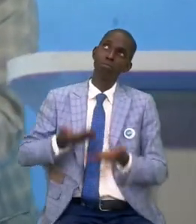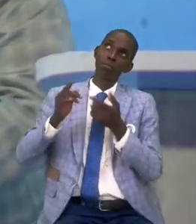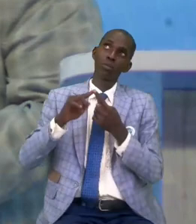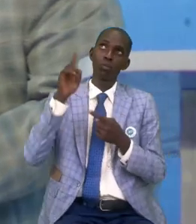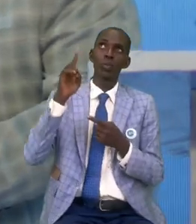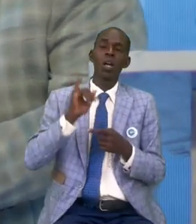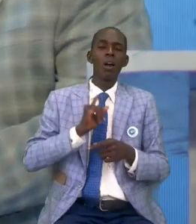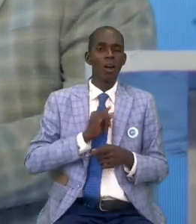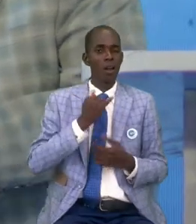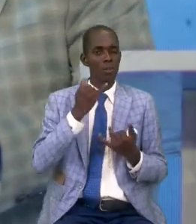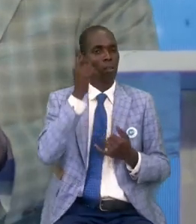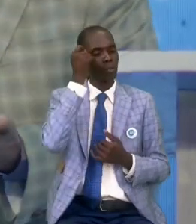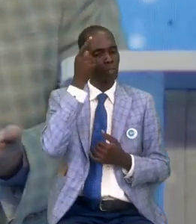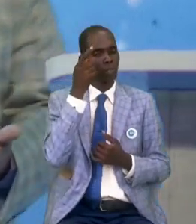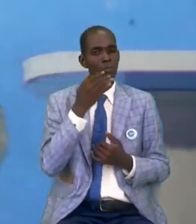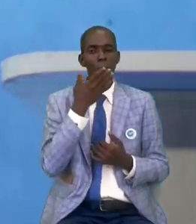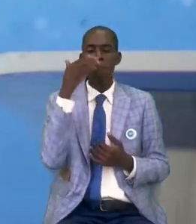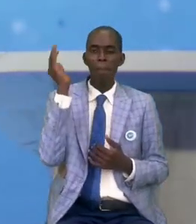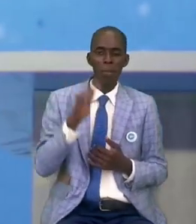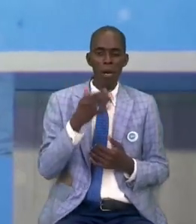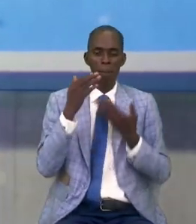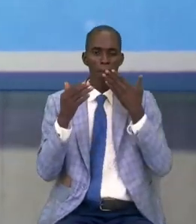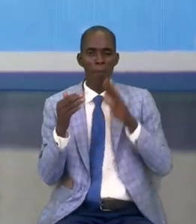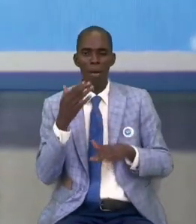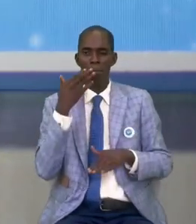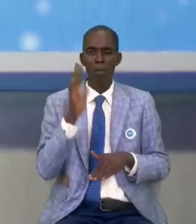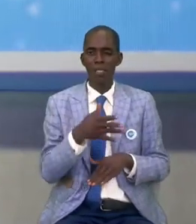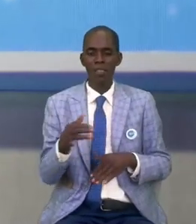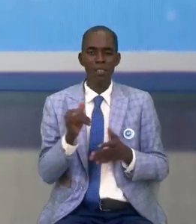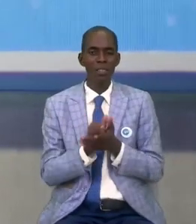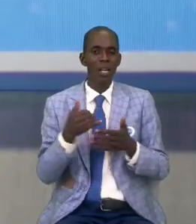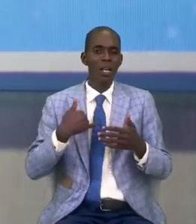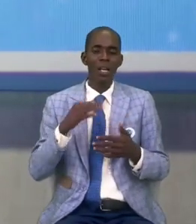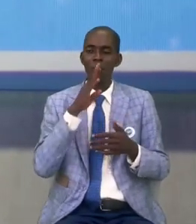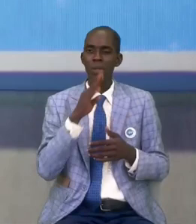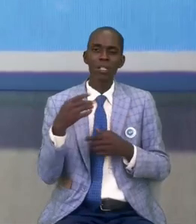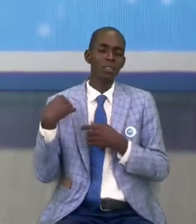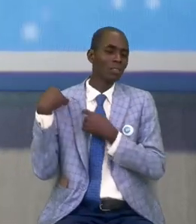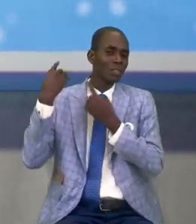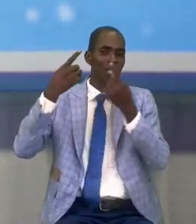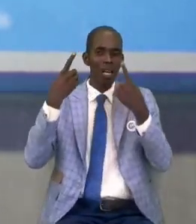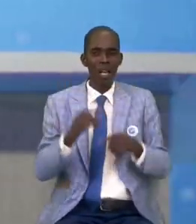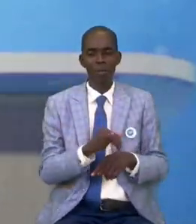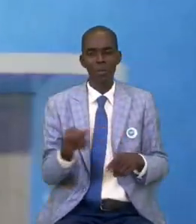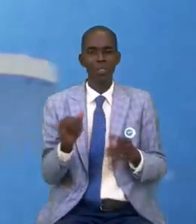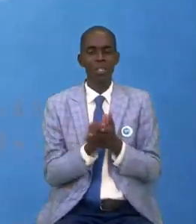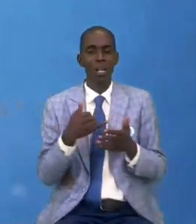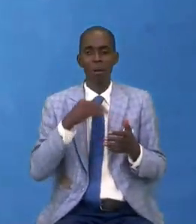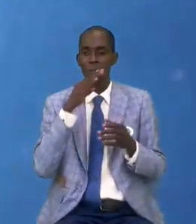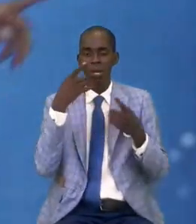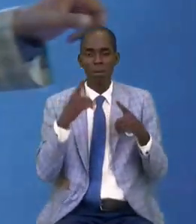the evil things have been happening And I wanted to get out of them and I could not. I understand.